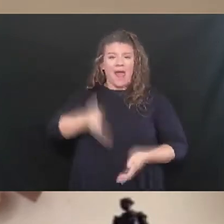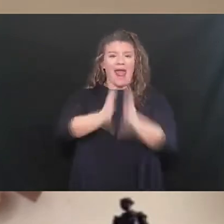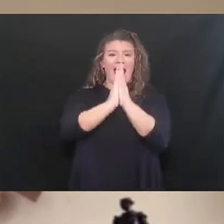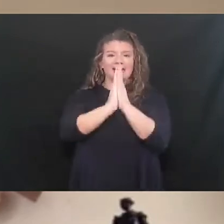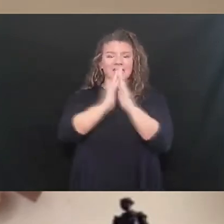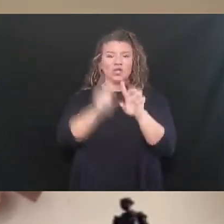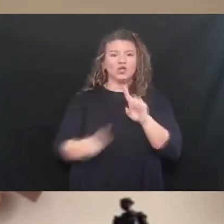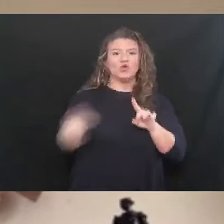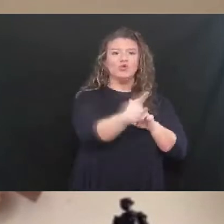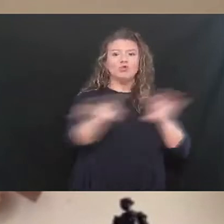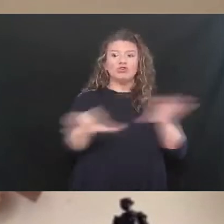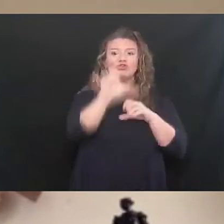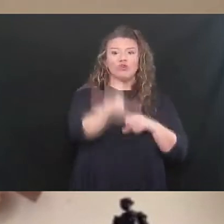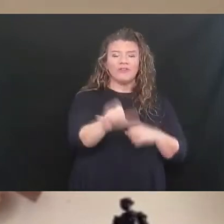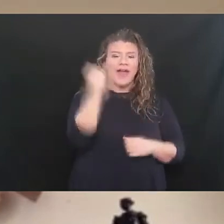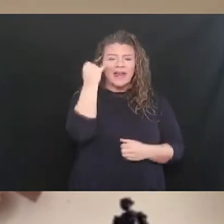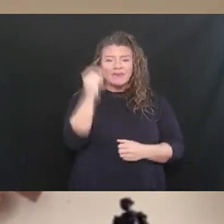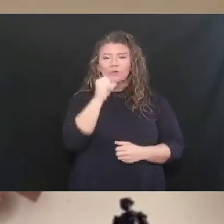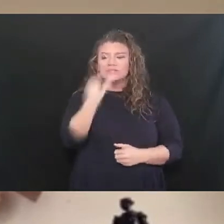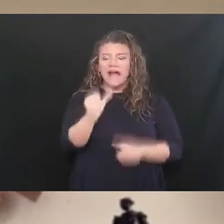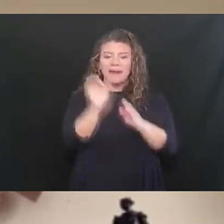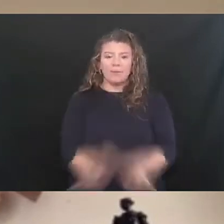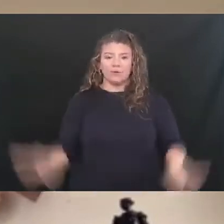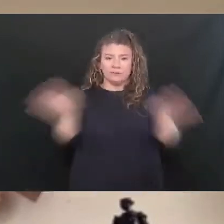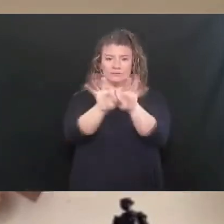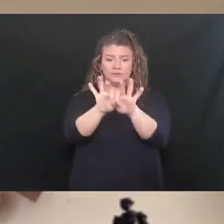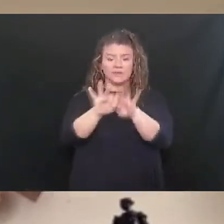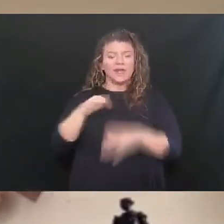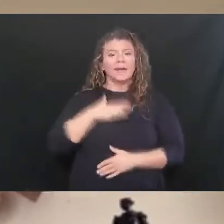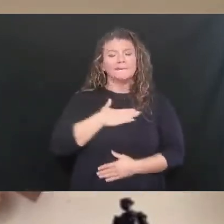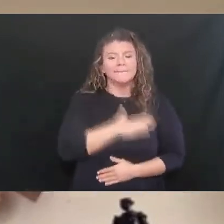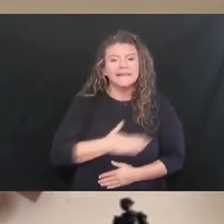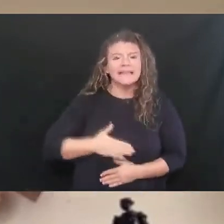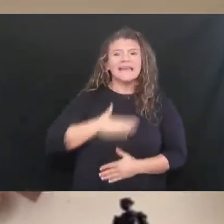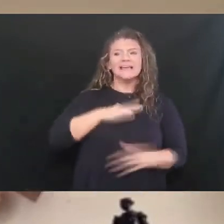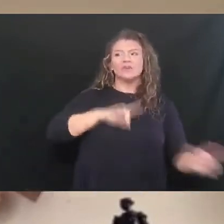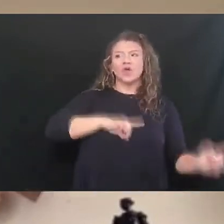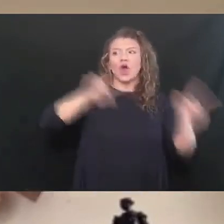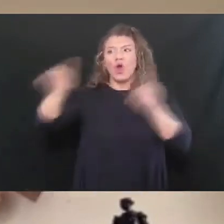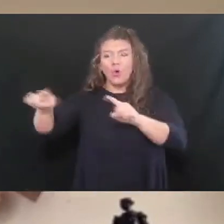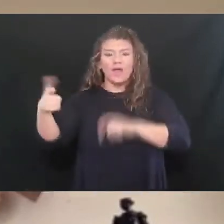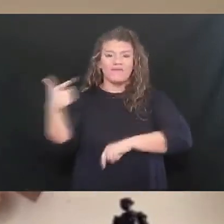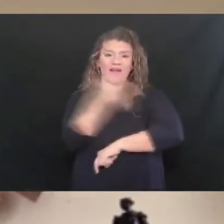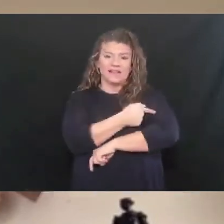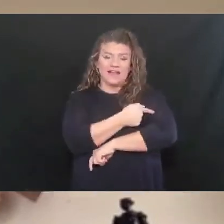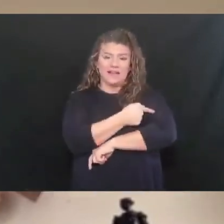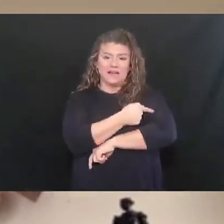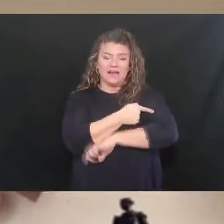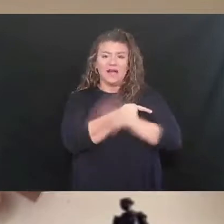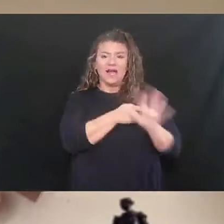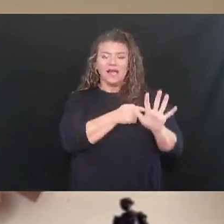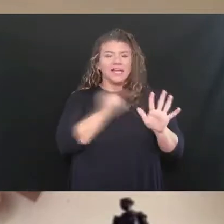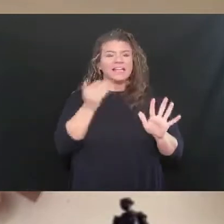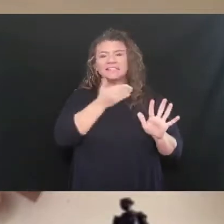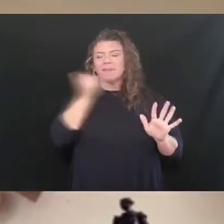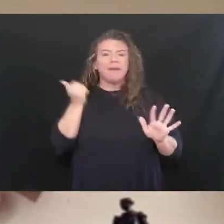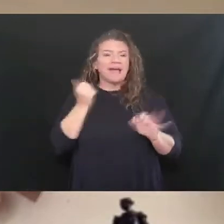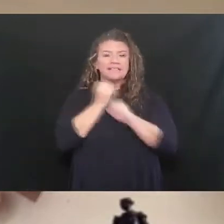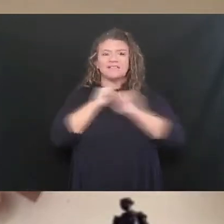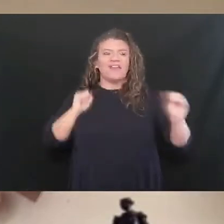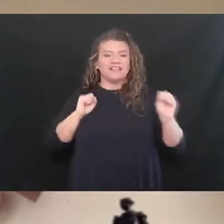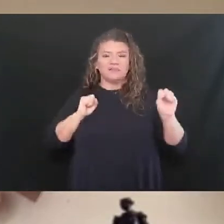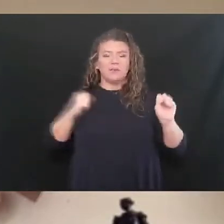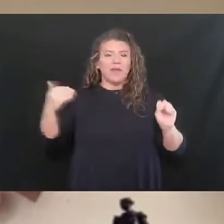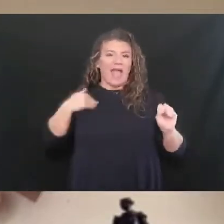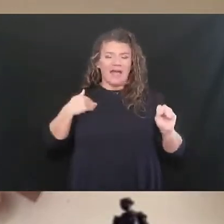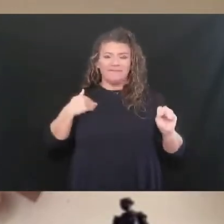this if it wasn't important. Please go out and get vaccinated. It is the best line of defense that we